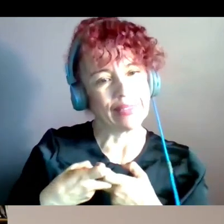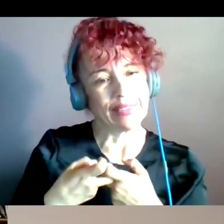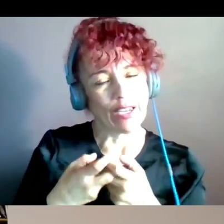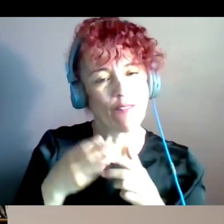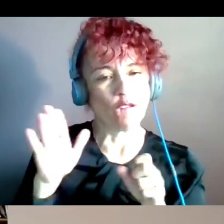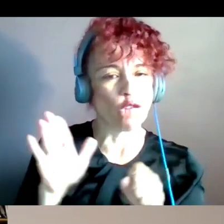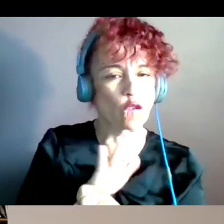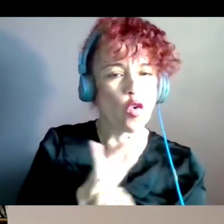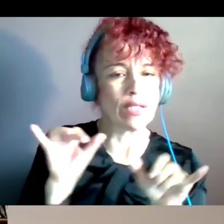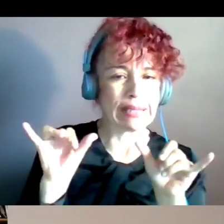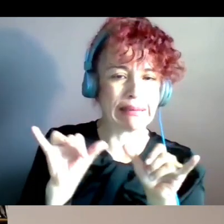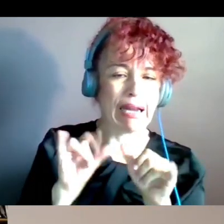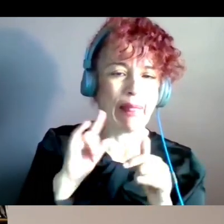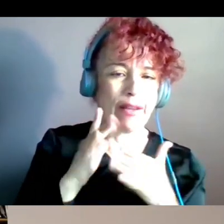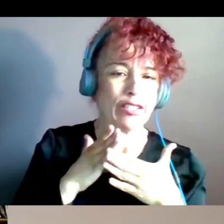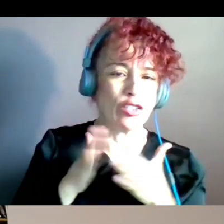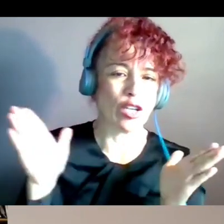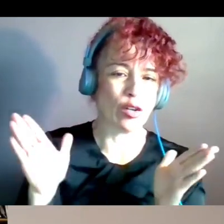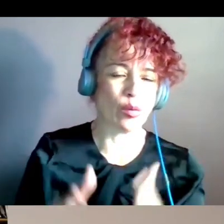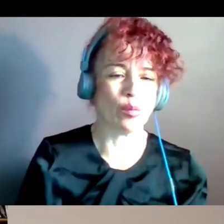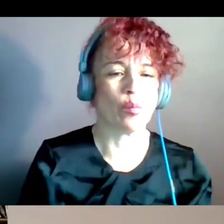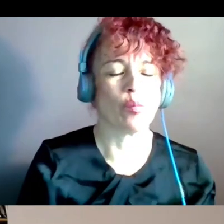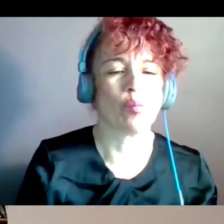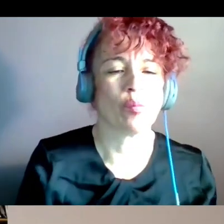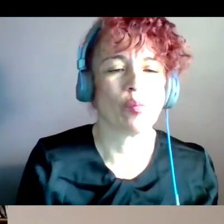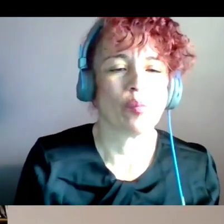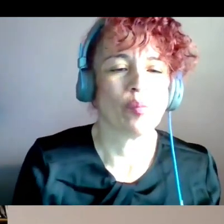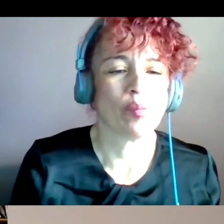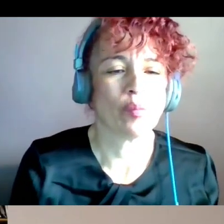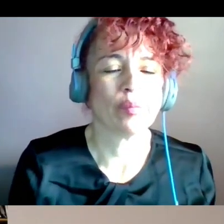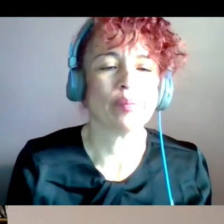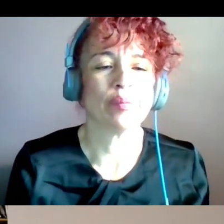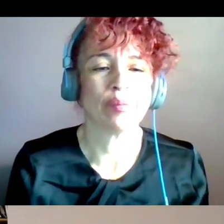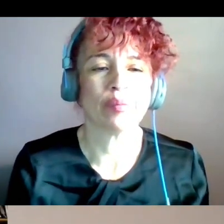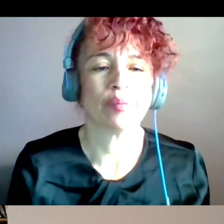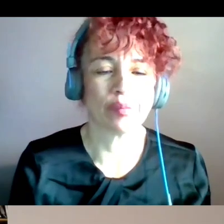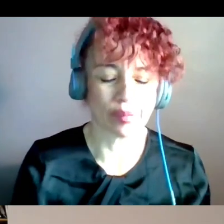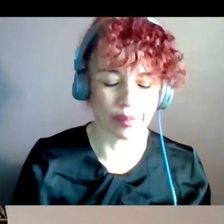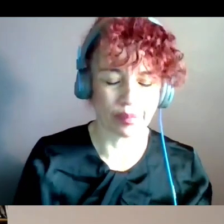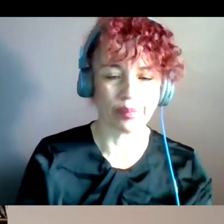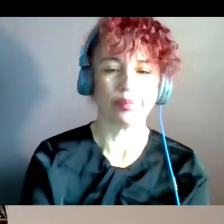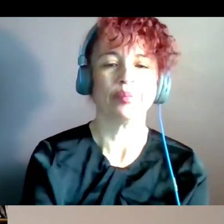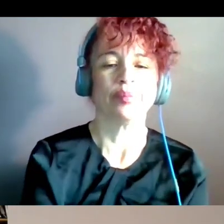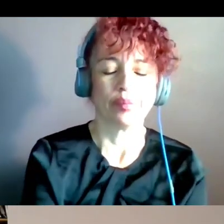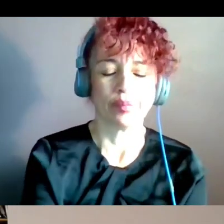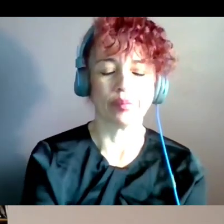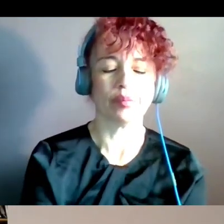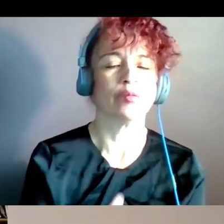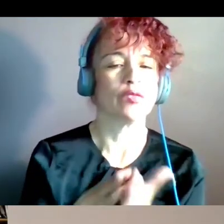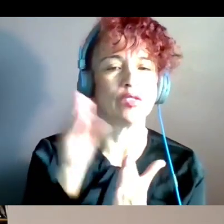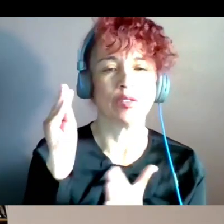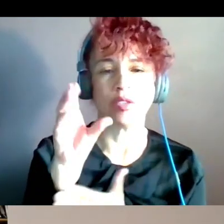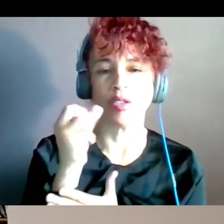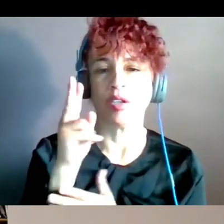full-size gouges and chisels. Wow. Was Thank it hard to learn the